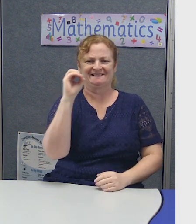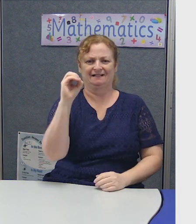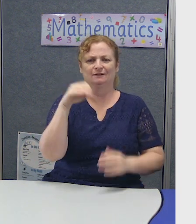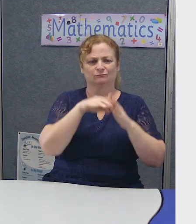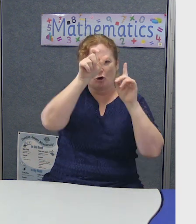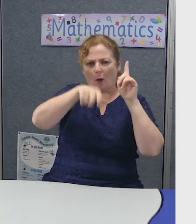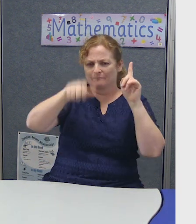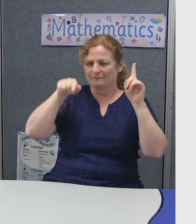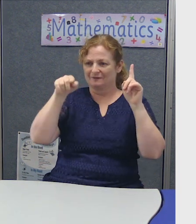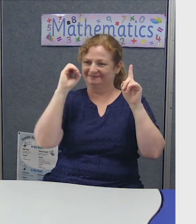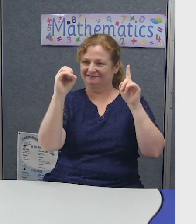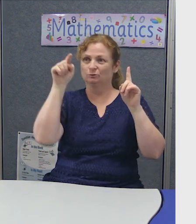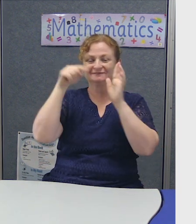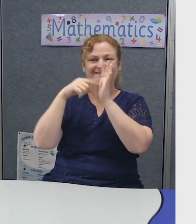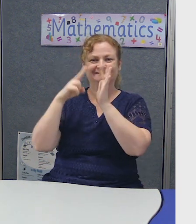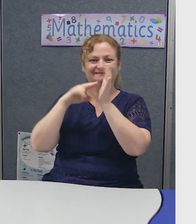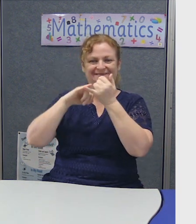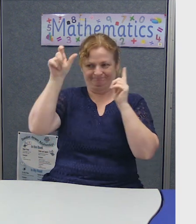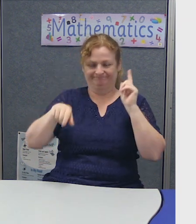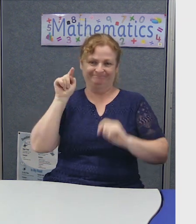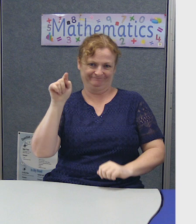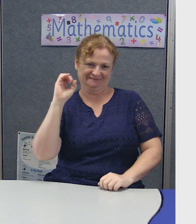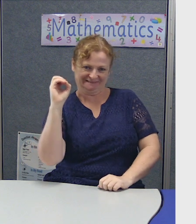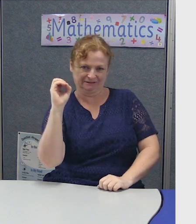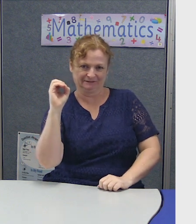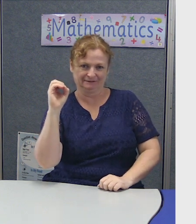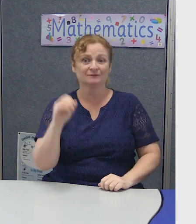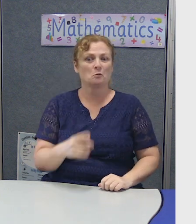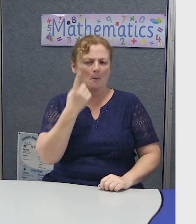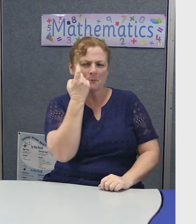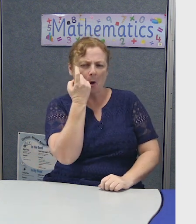place. And on the screen is one more.